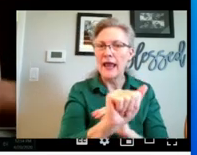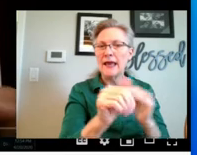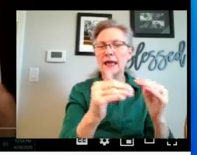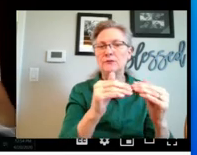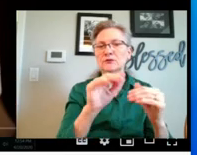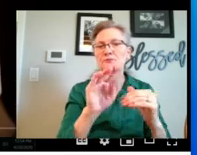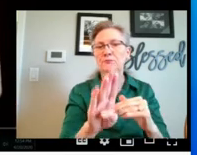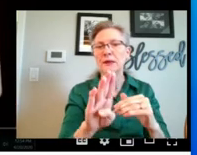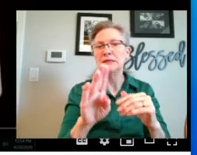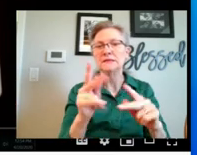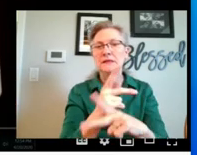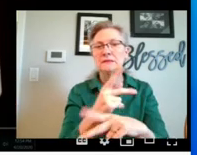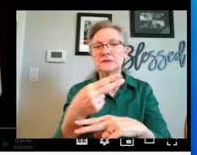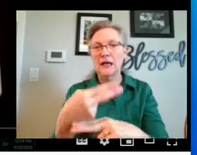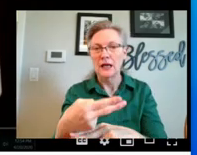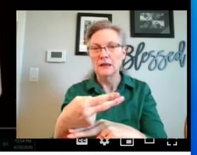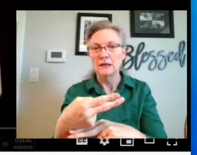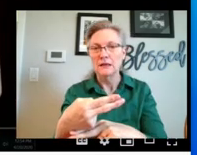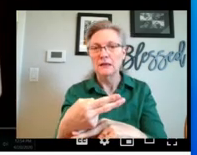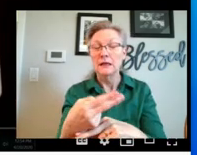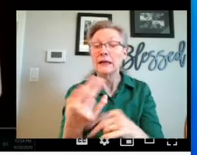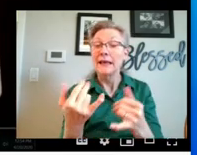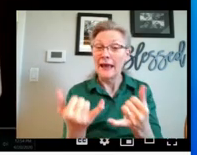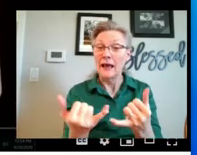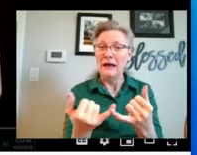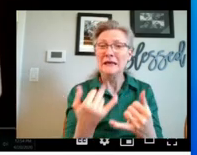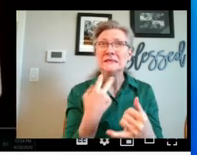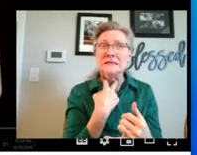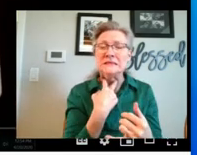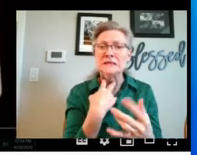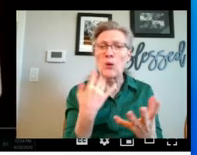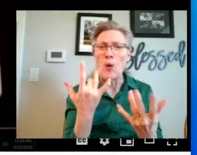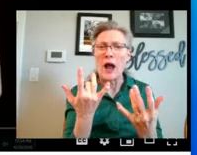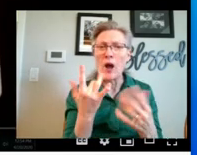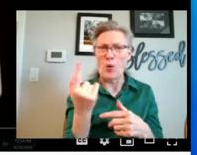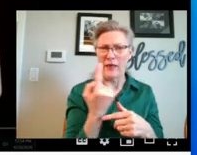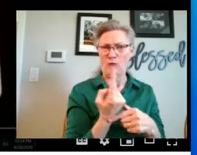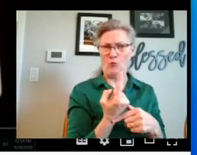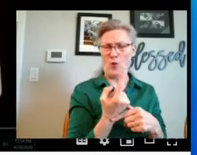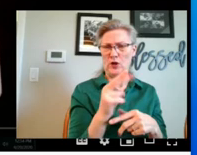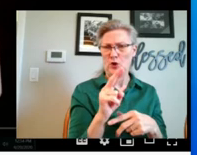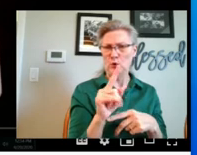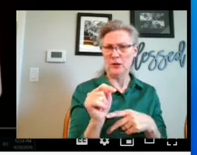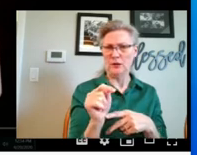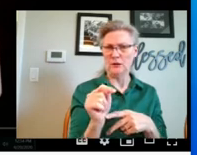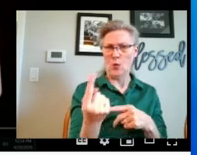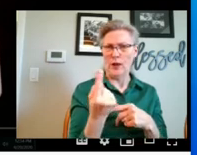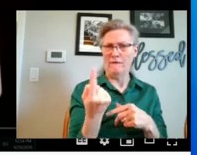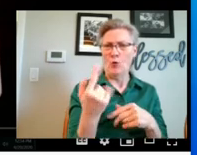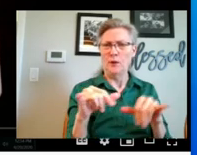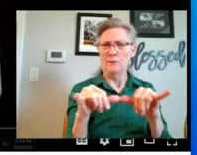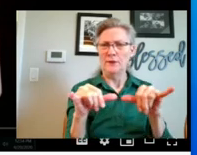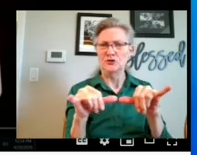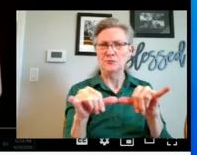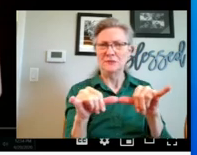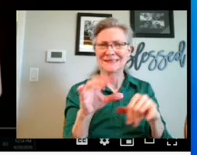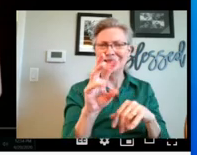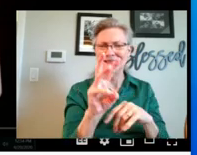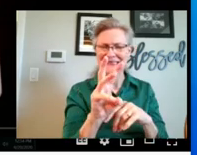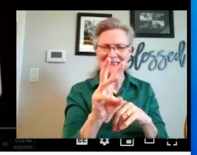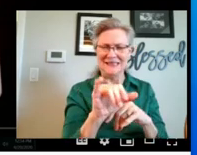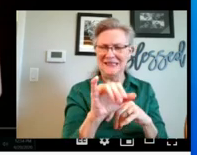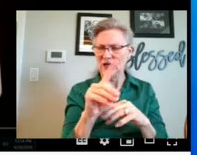height. Now, hold on, I'm stuck because I only have one unit, right? I only have one measure, that's 6 yards. How